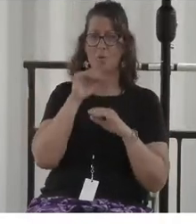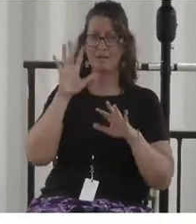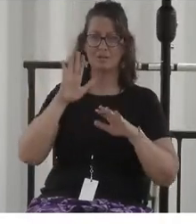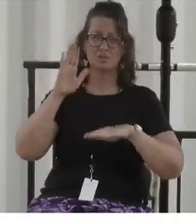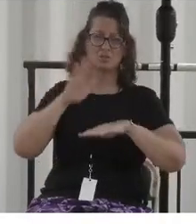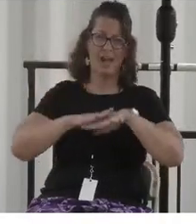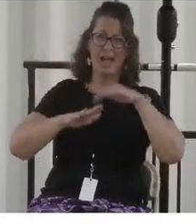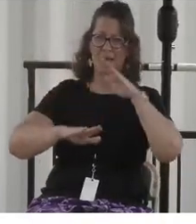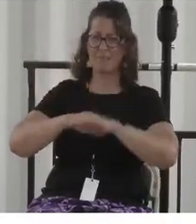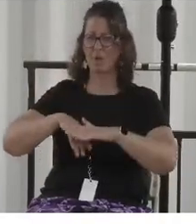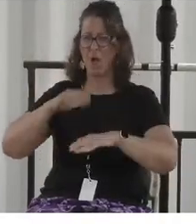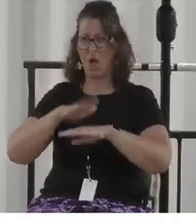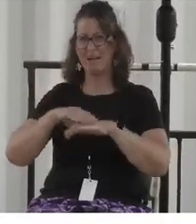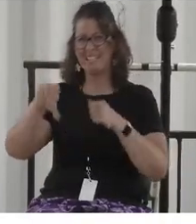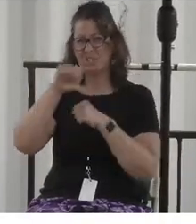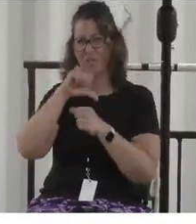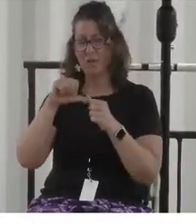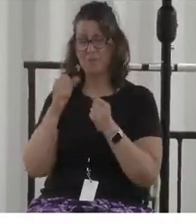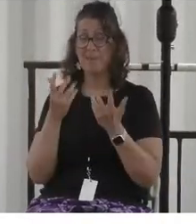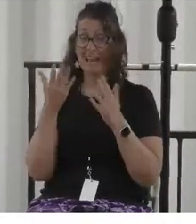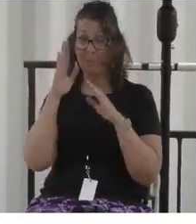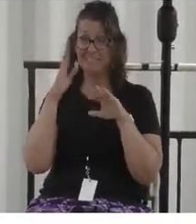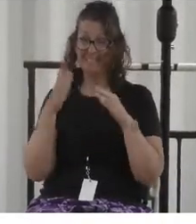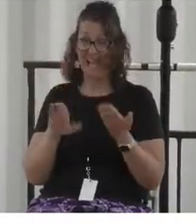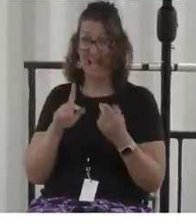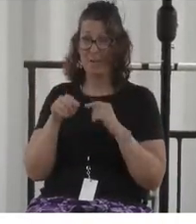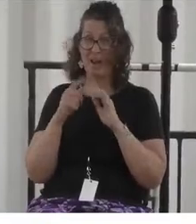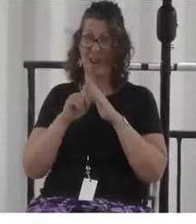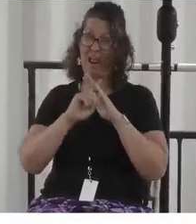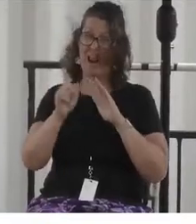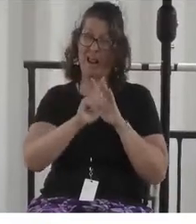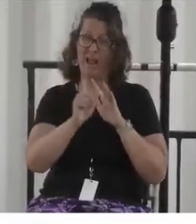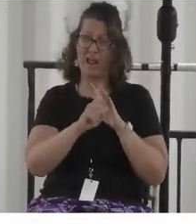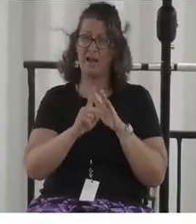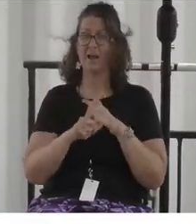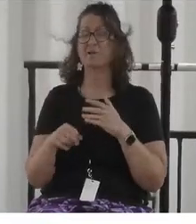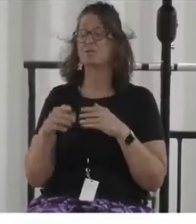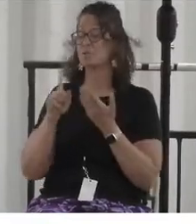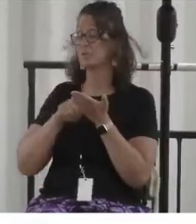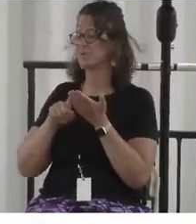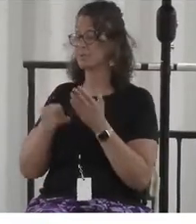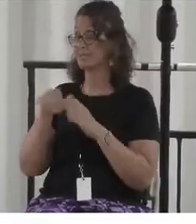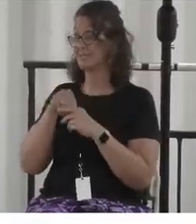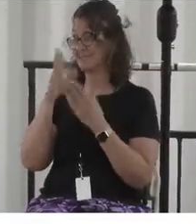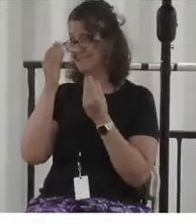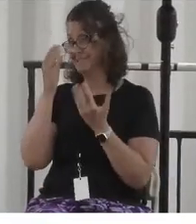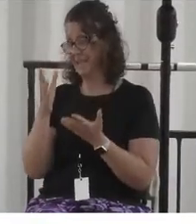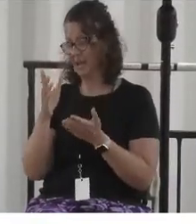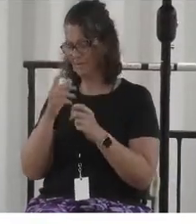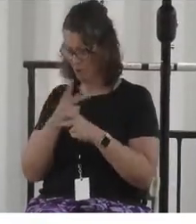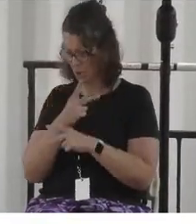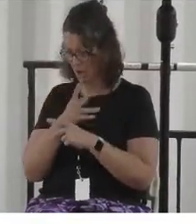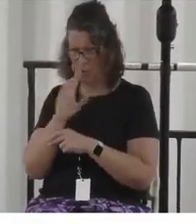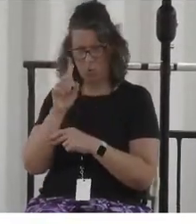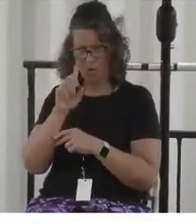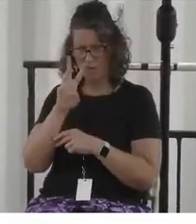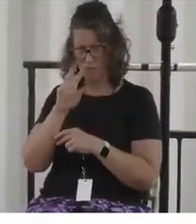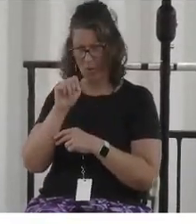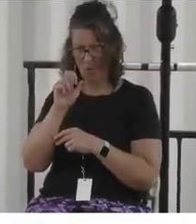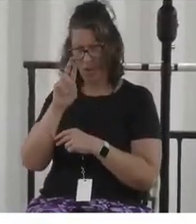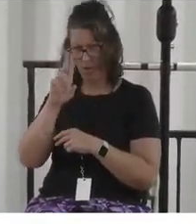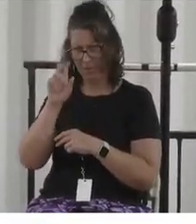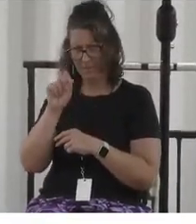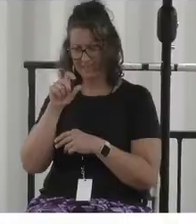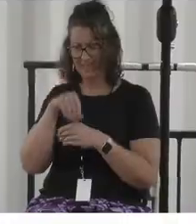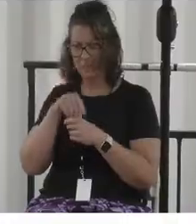each other, and a lot of them will die in this process. And so this researcher was using our data to figure out where are the walruses in real time so that